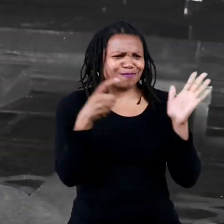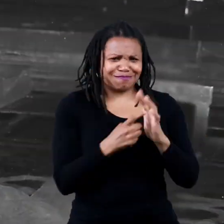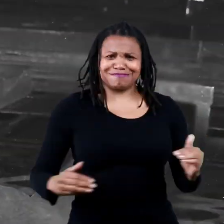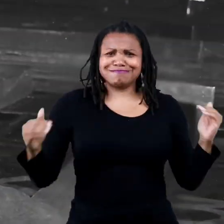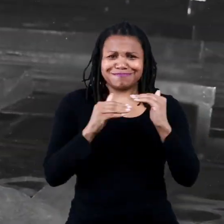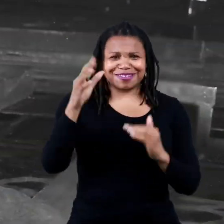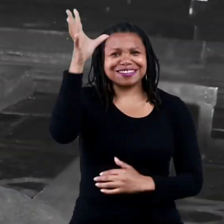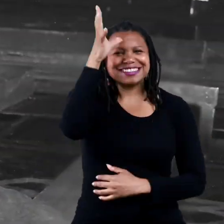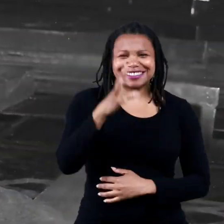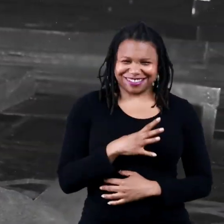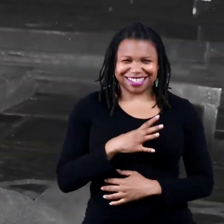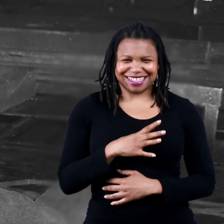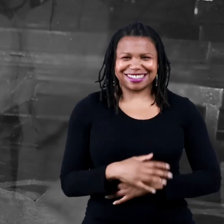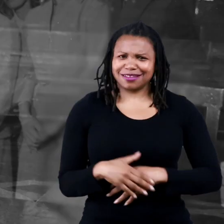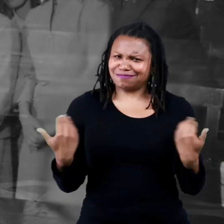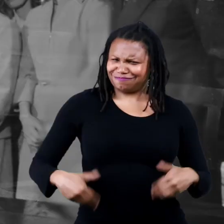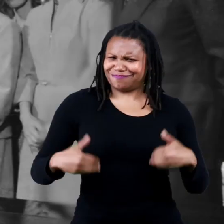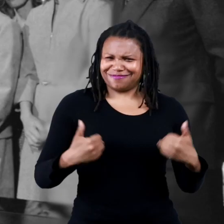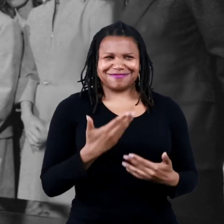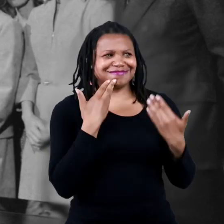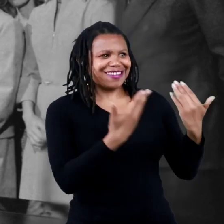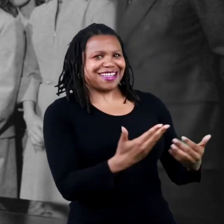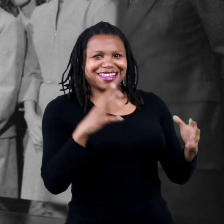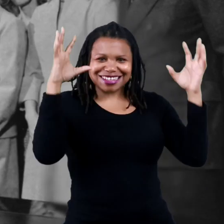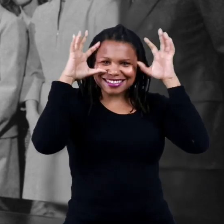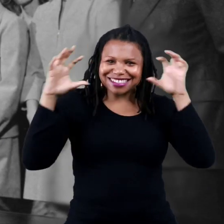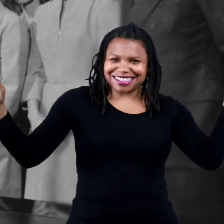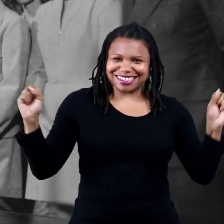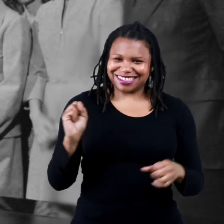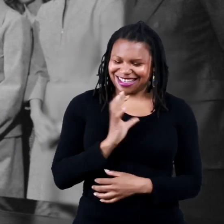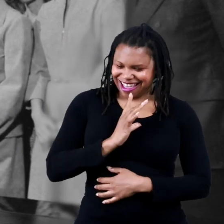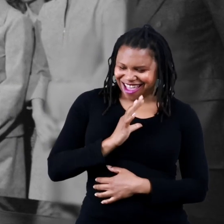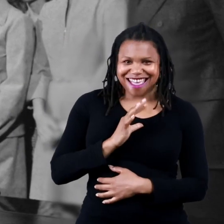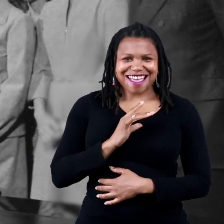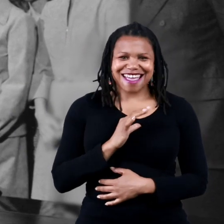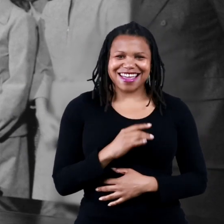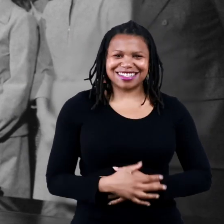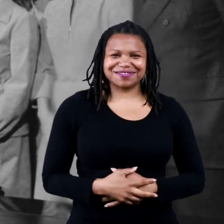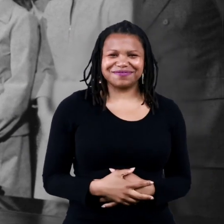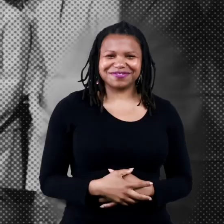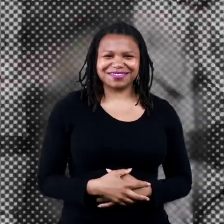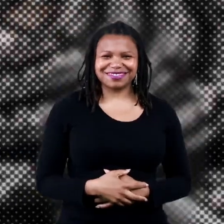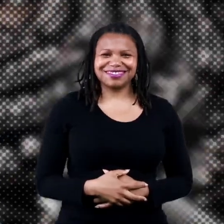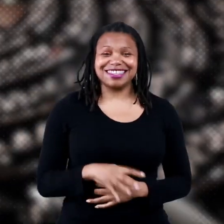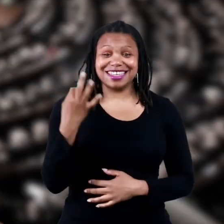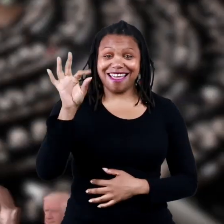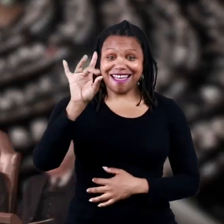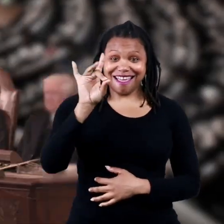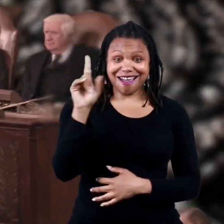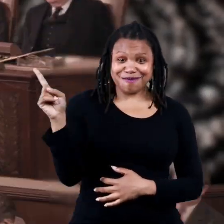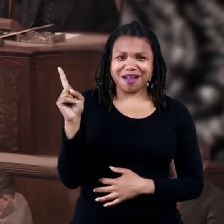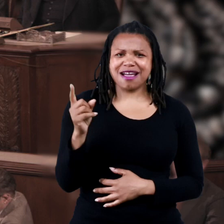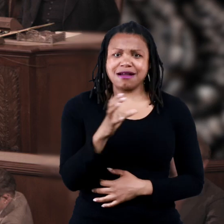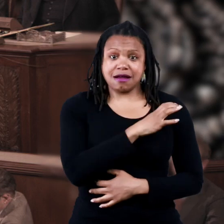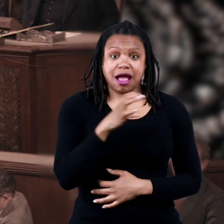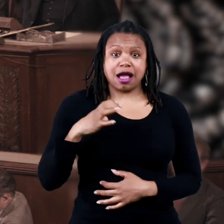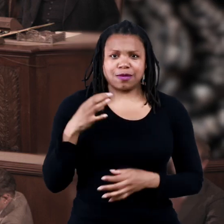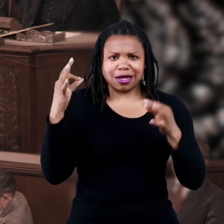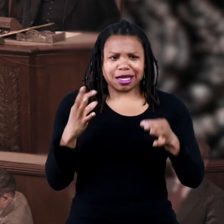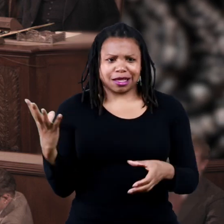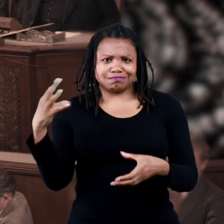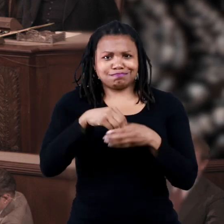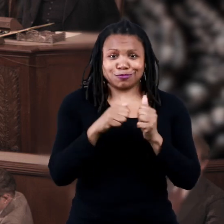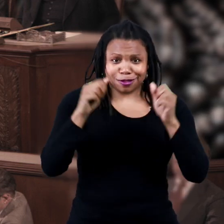that of the men whose names we know so well." Nice, President Carter. 1 year later,